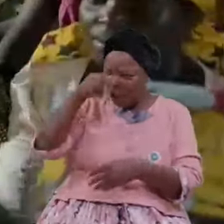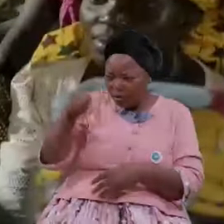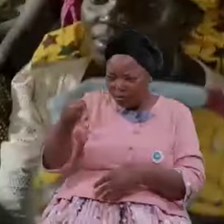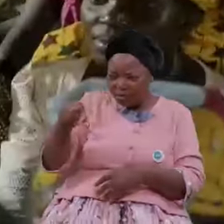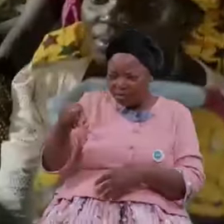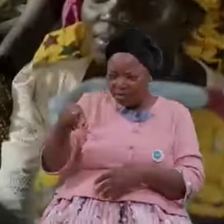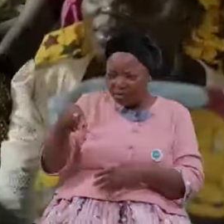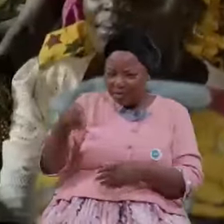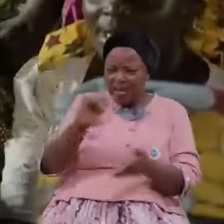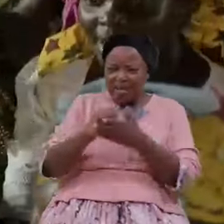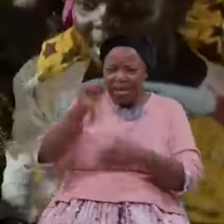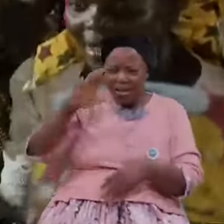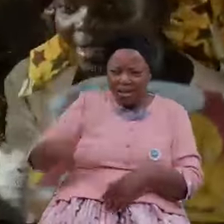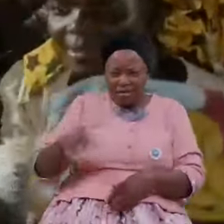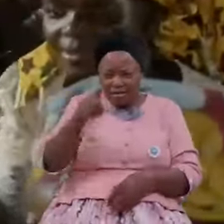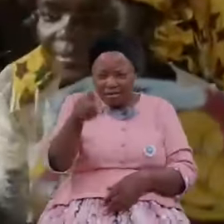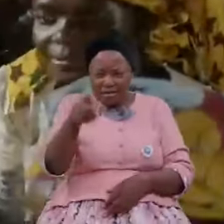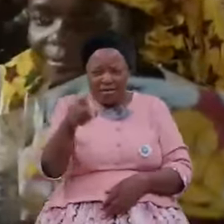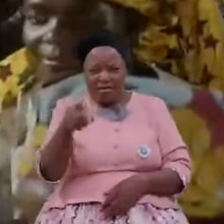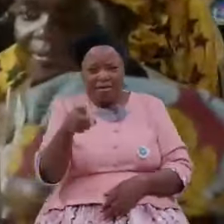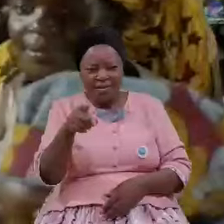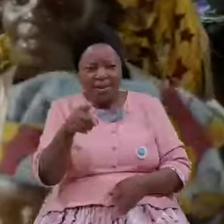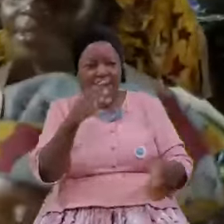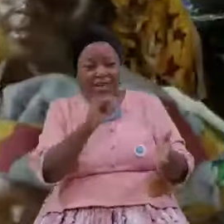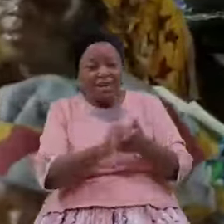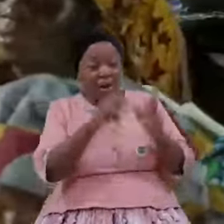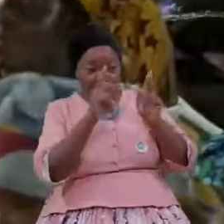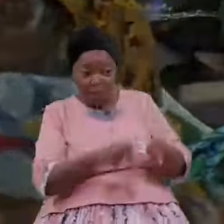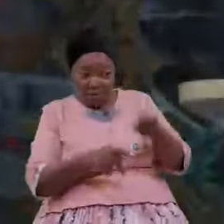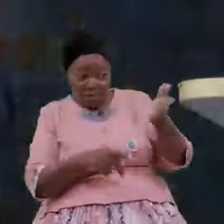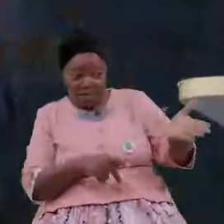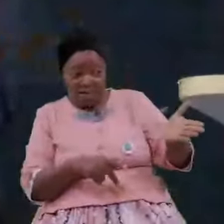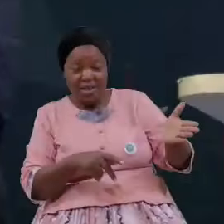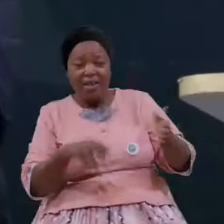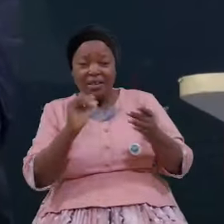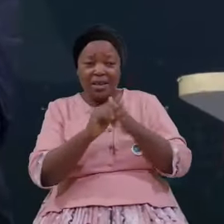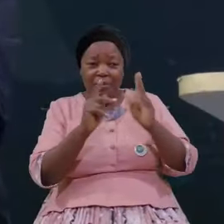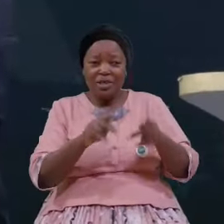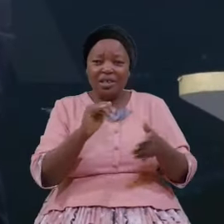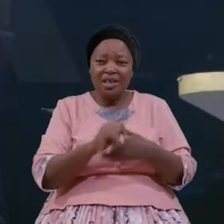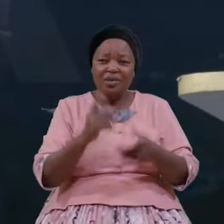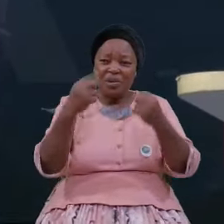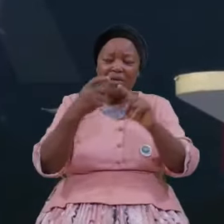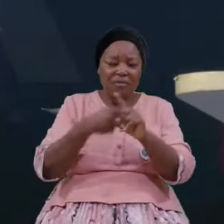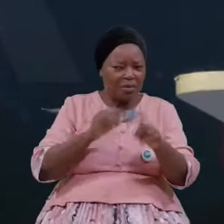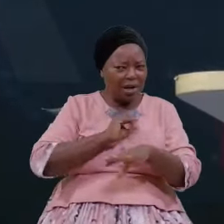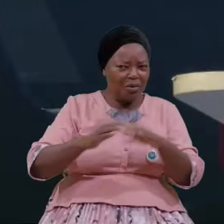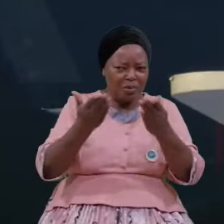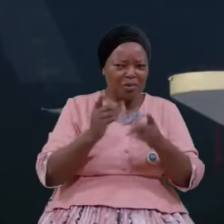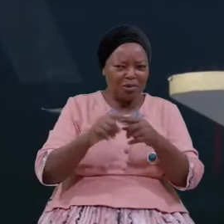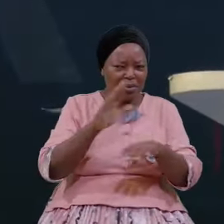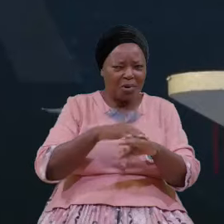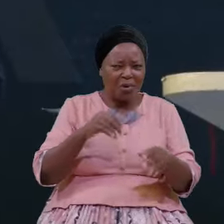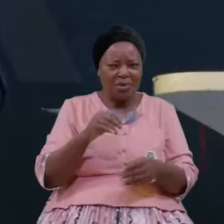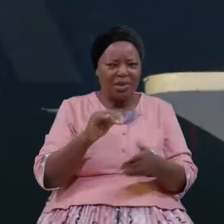that girl, that person who came from, I don't want to mention, it's in a